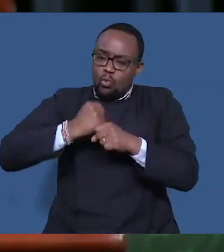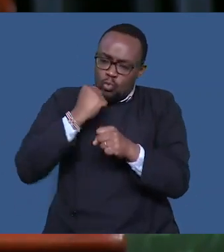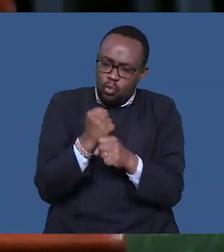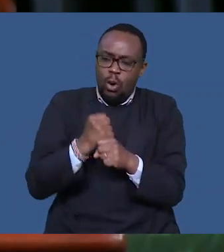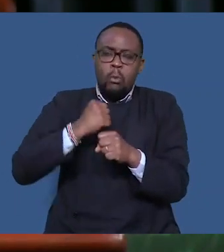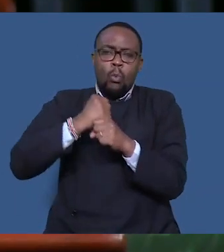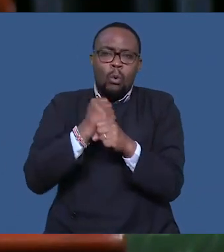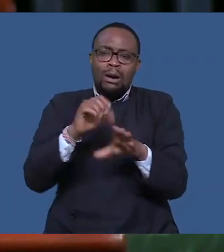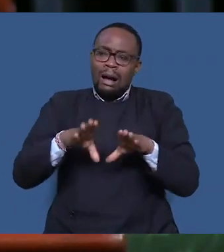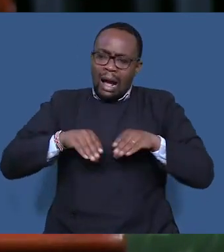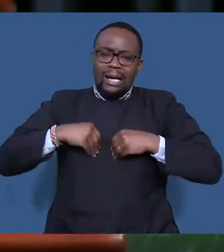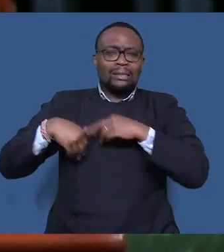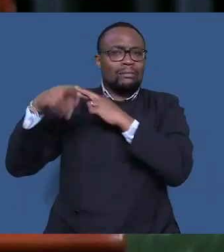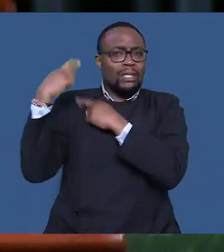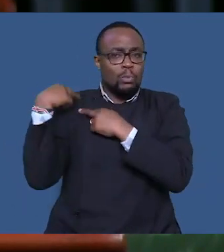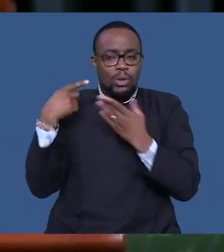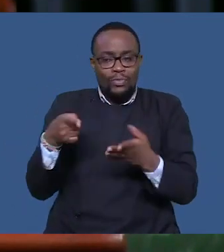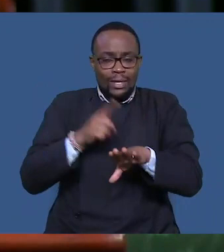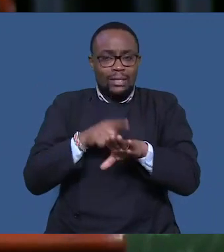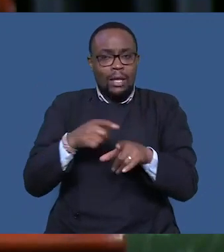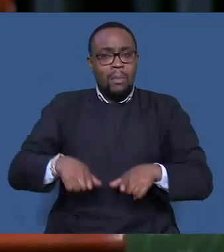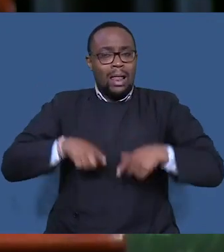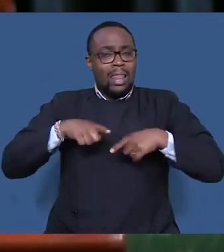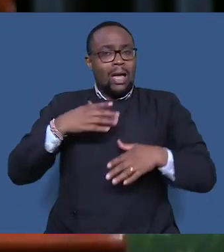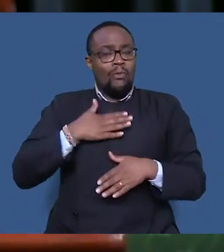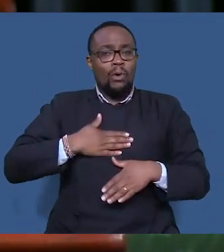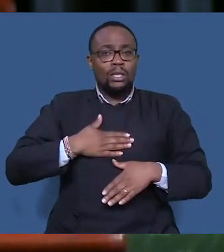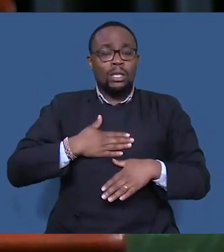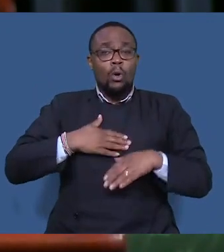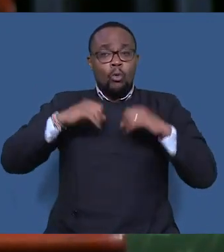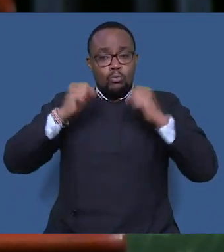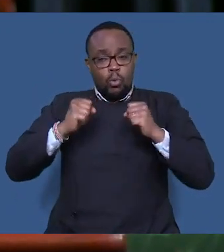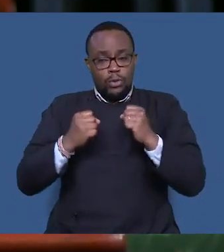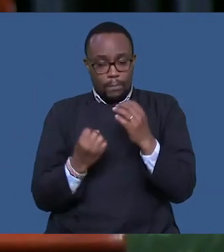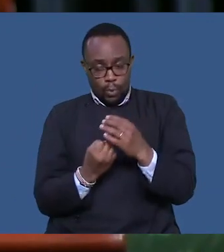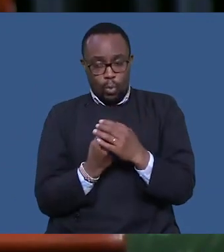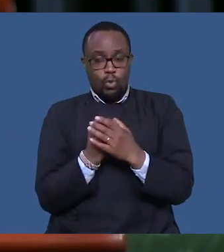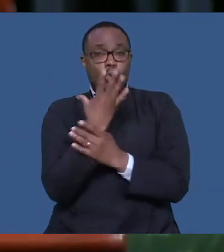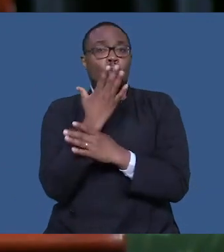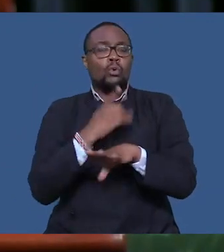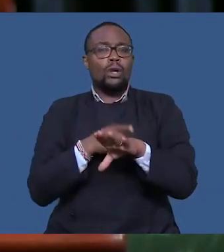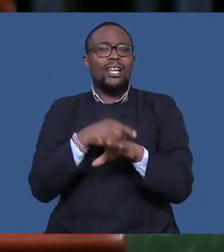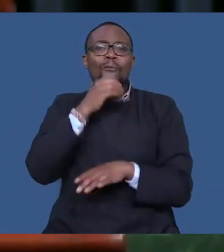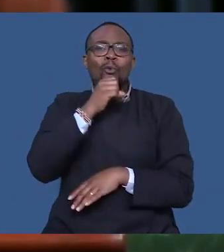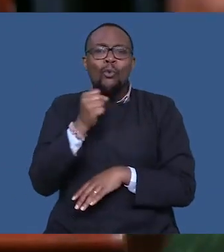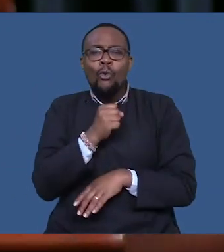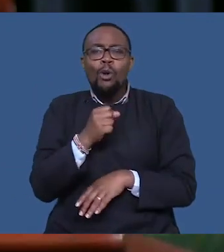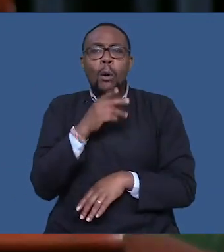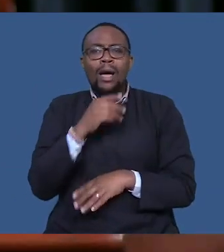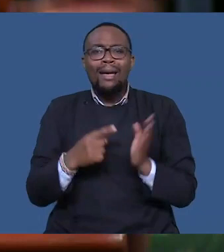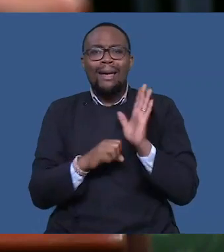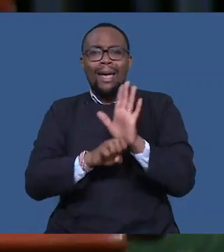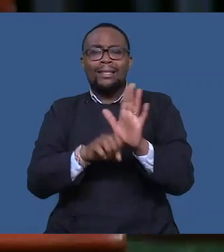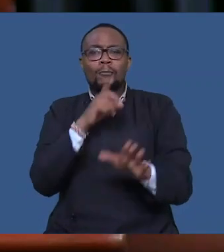good to take up responsibility at this stage in our life, so that even as we continue to grow in our old age, like Caleb, we will say that even